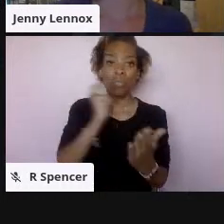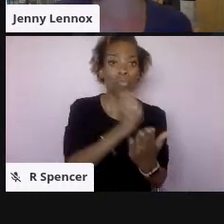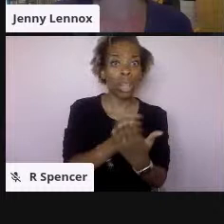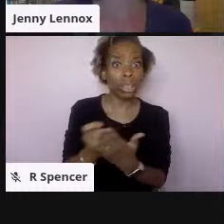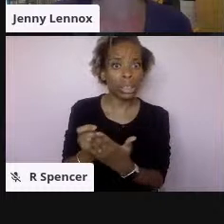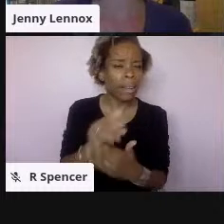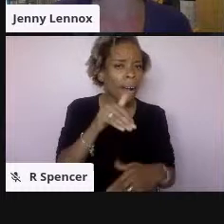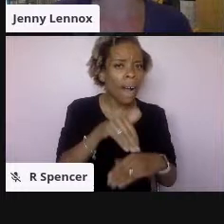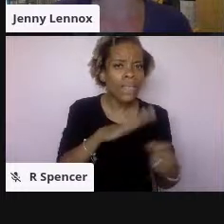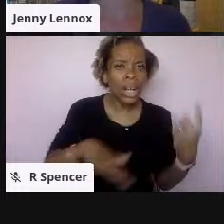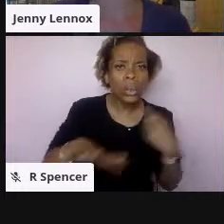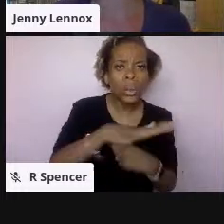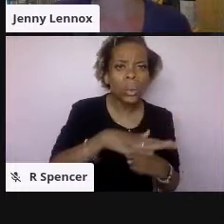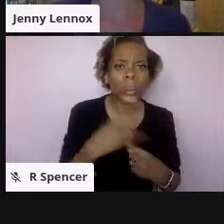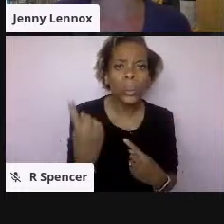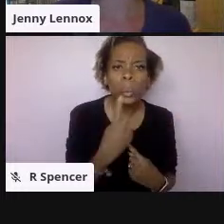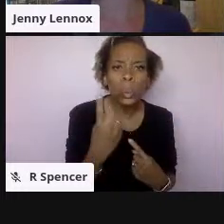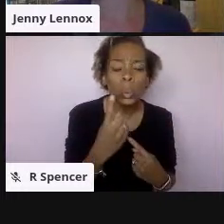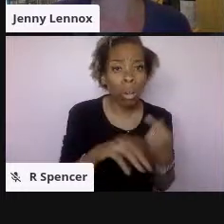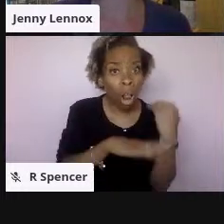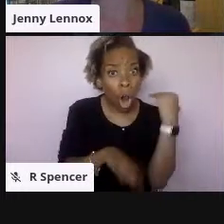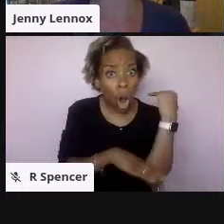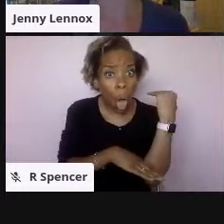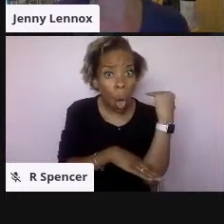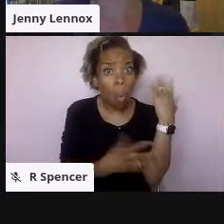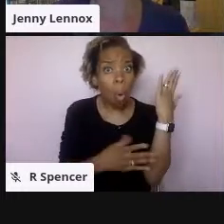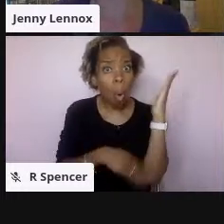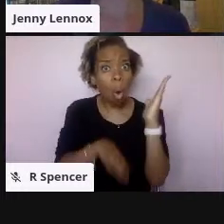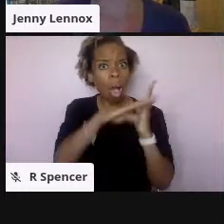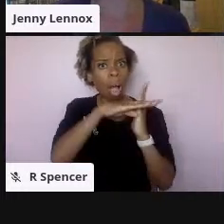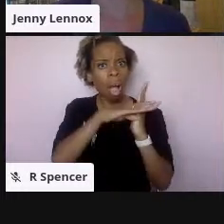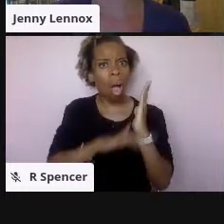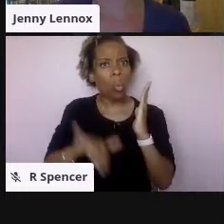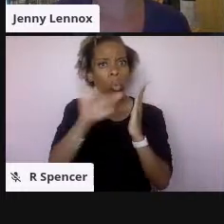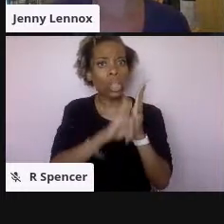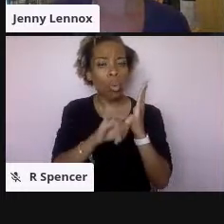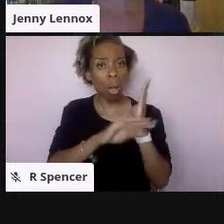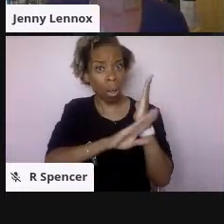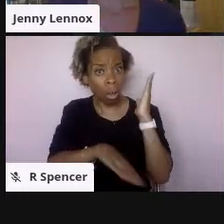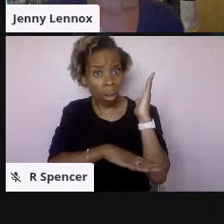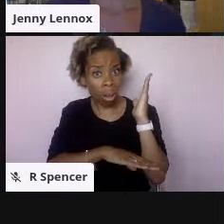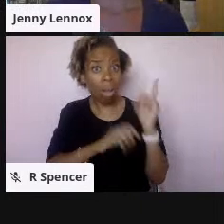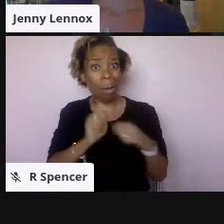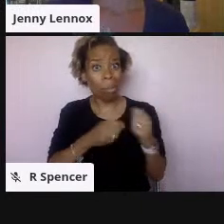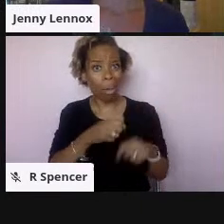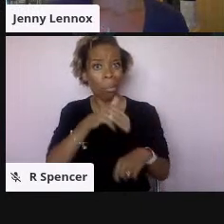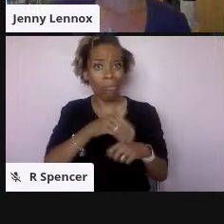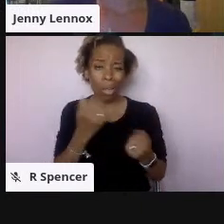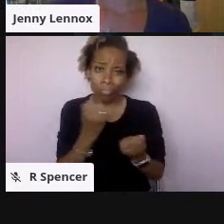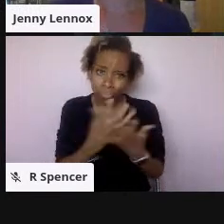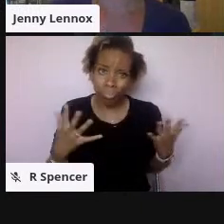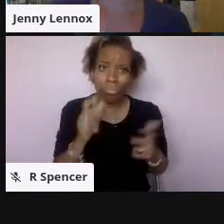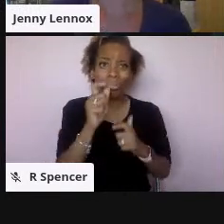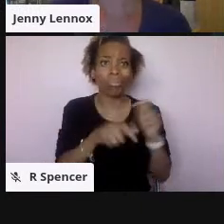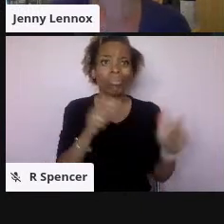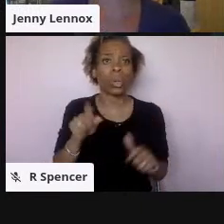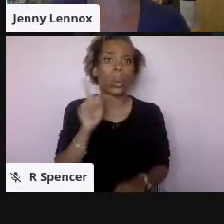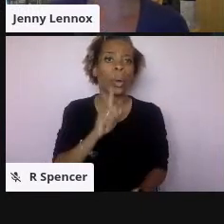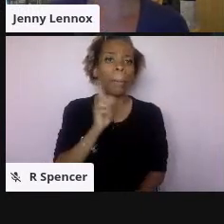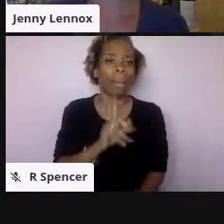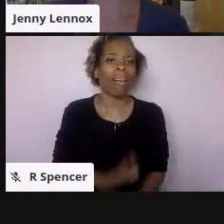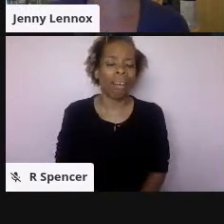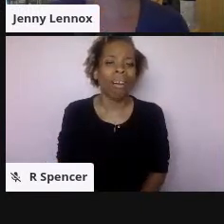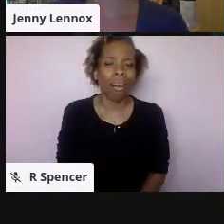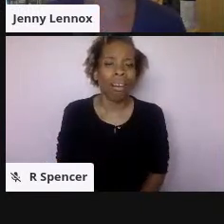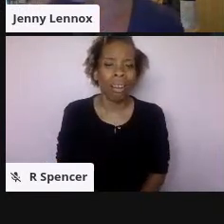redundancies and that's going to affect people on the lowest grade, clearly that's going to disproportionately impact women over men. Move on to the next slide. So this